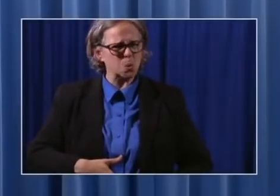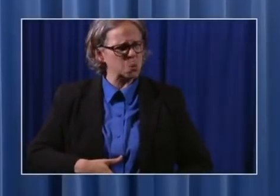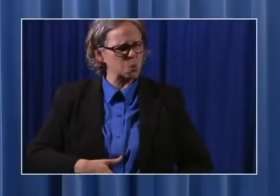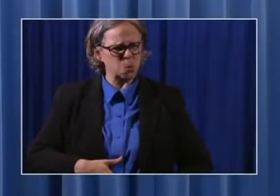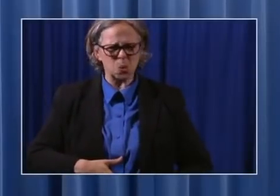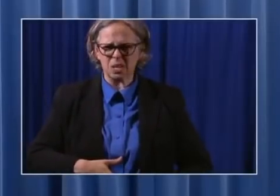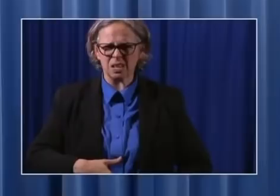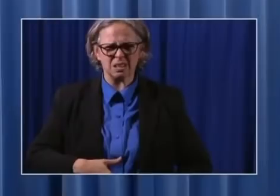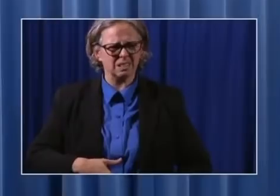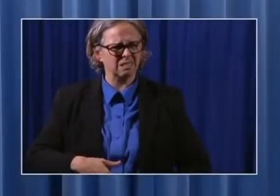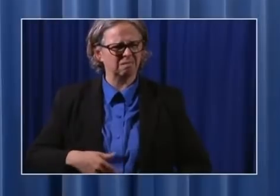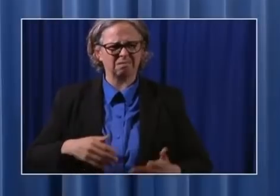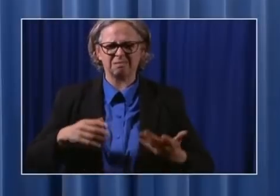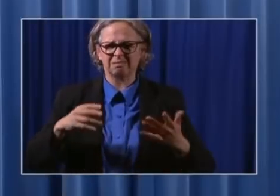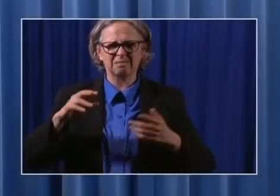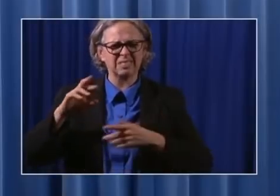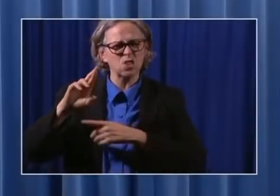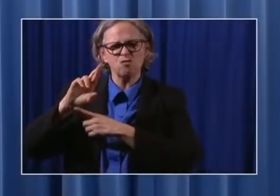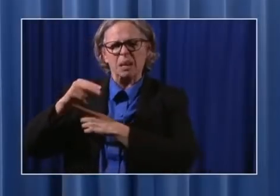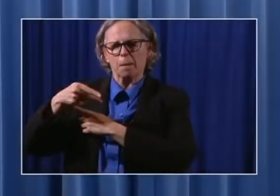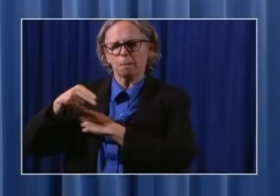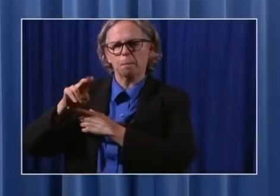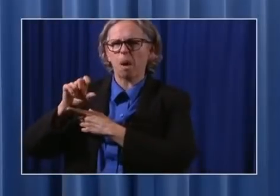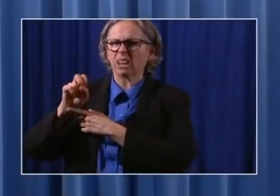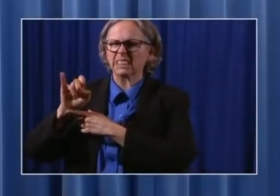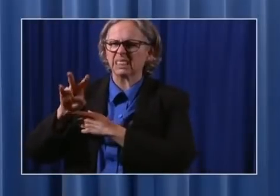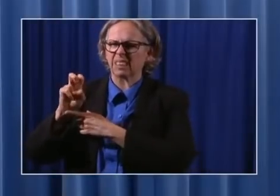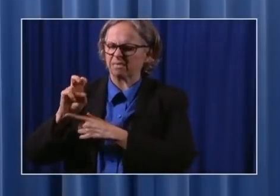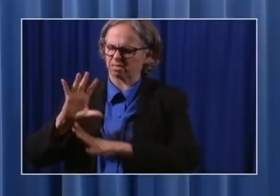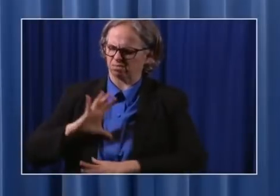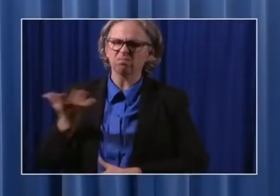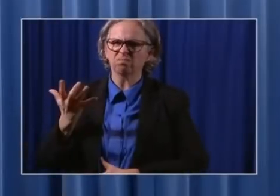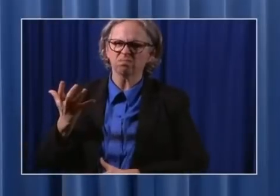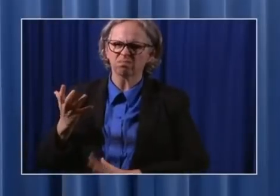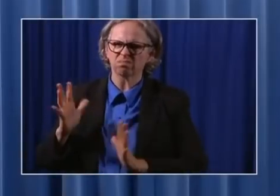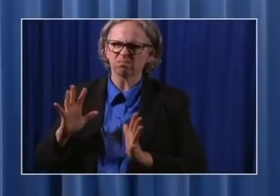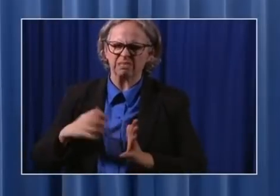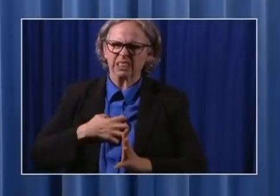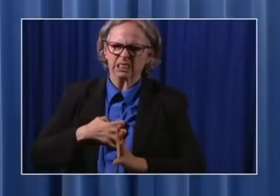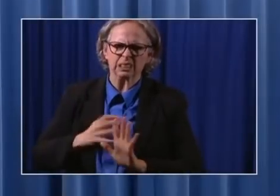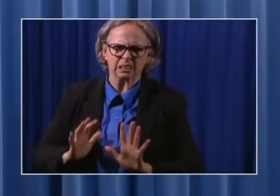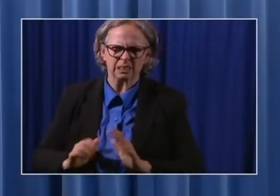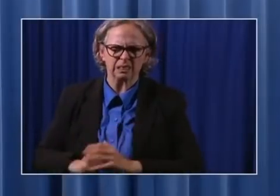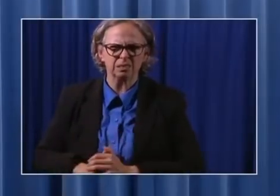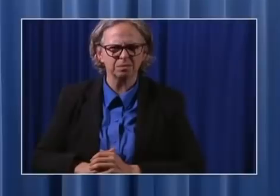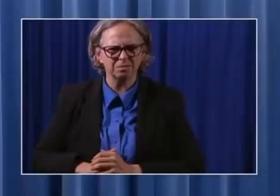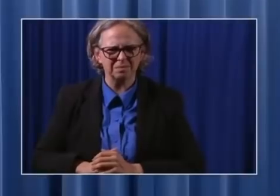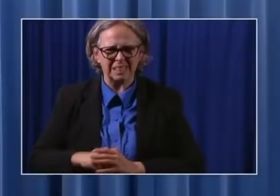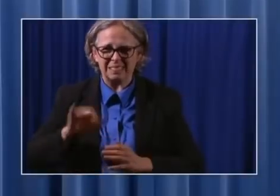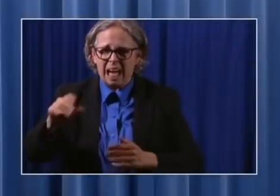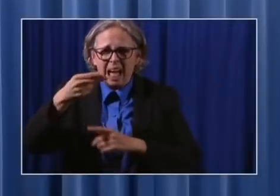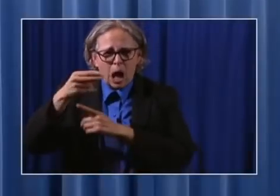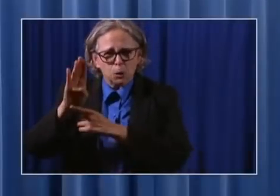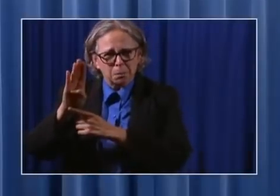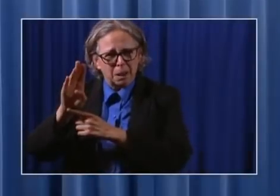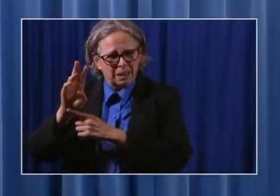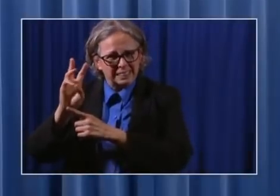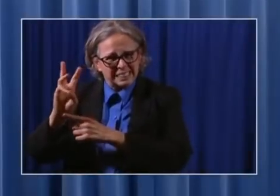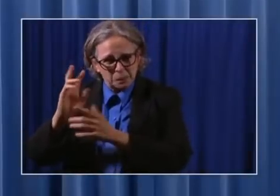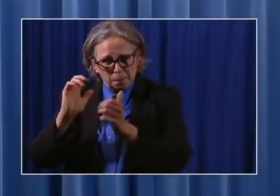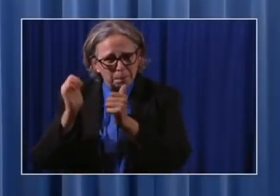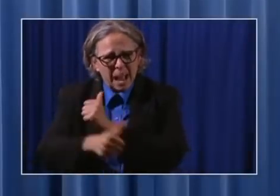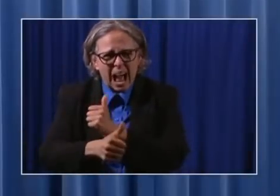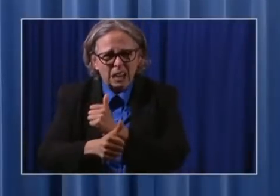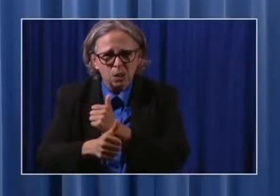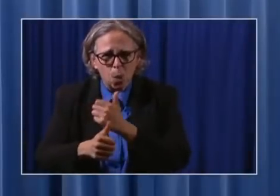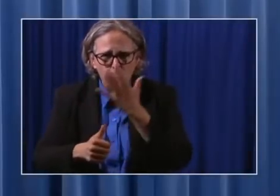repugnant, this is disgusting, and the fact that a bill passed as a result